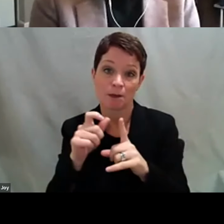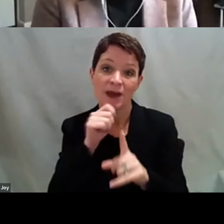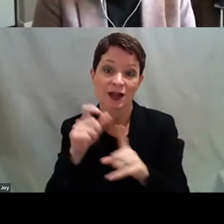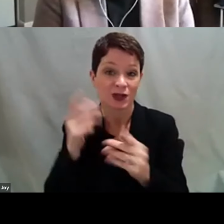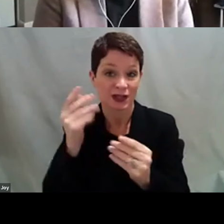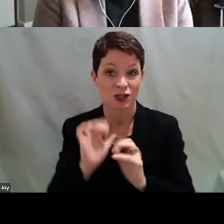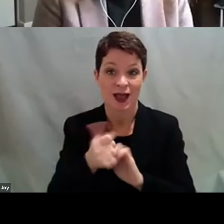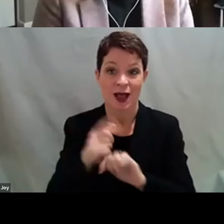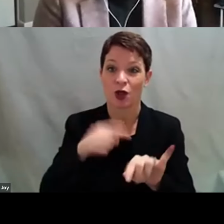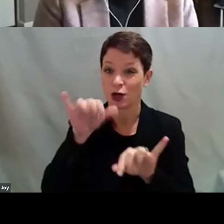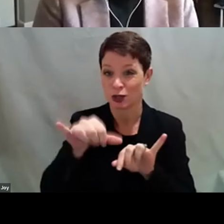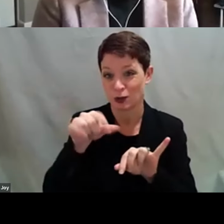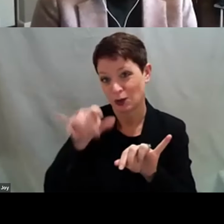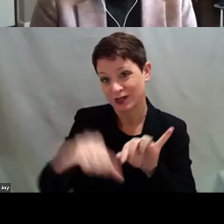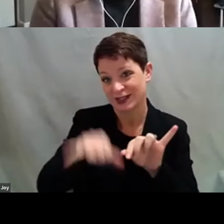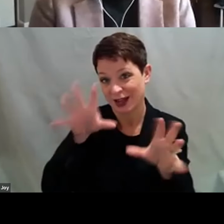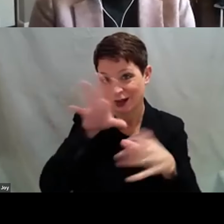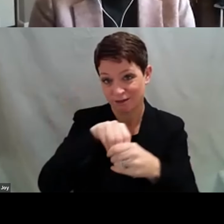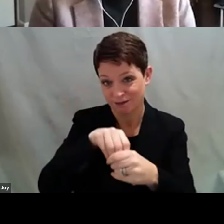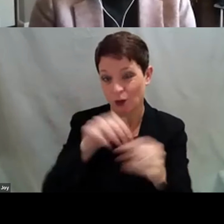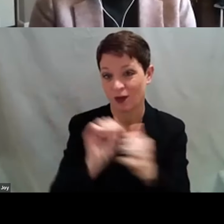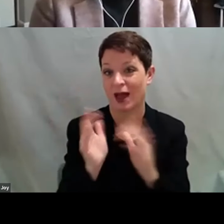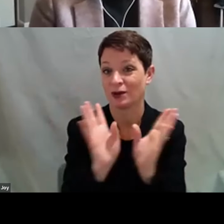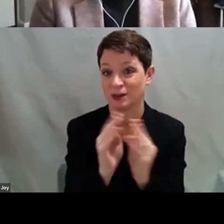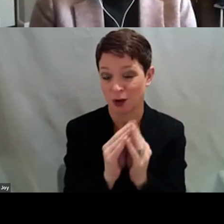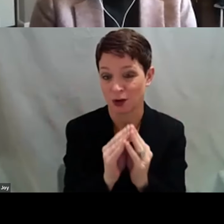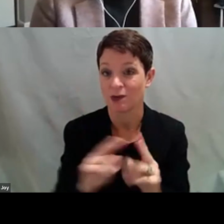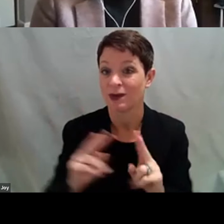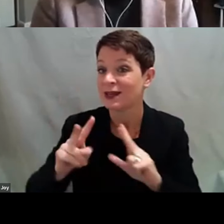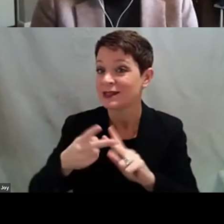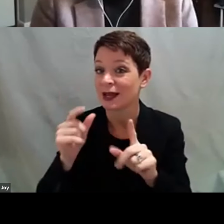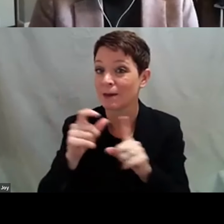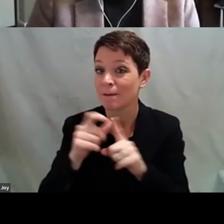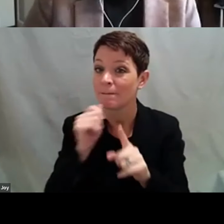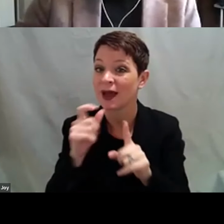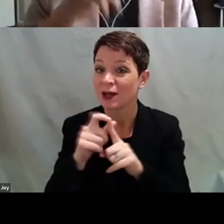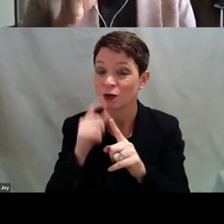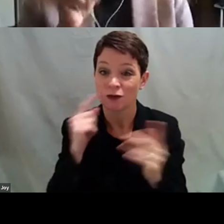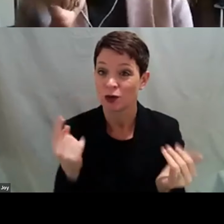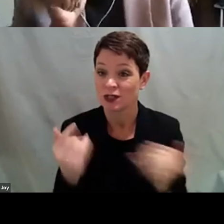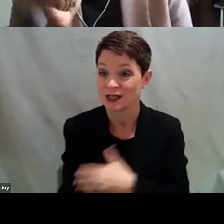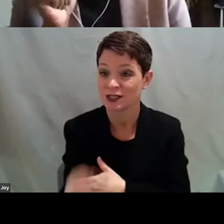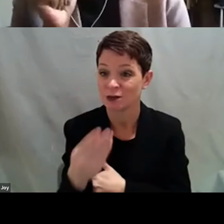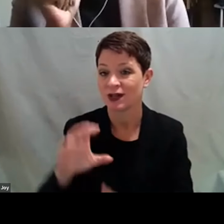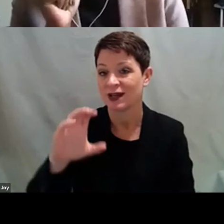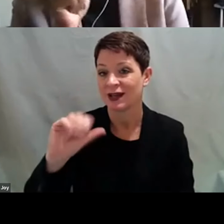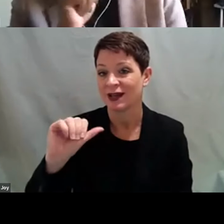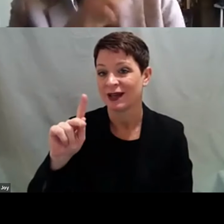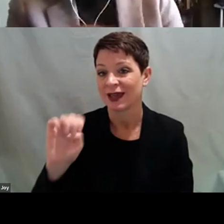how long you attended. So the second password for this panel is CAKE,